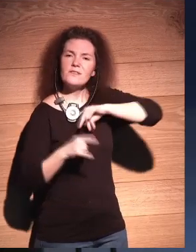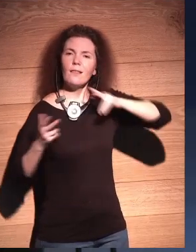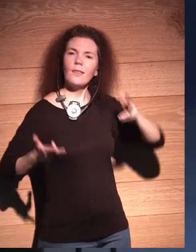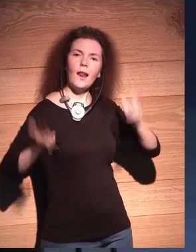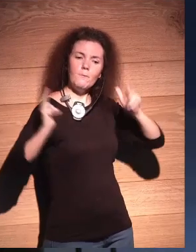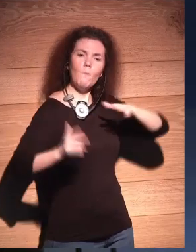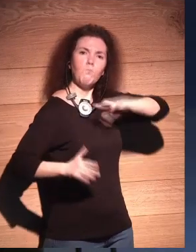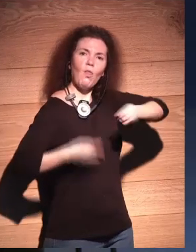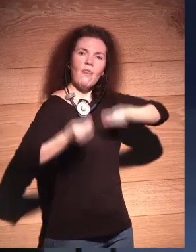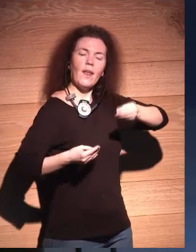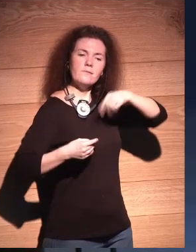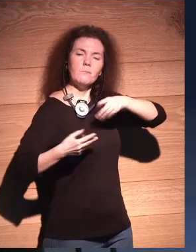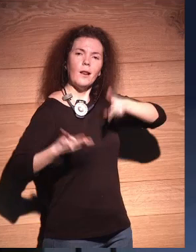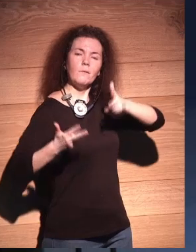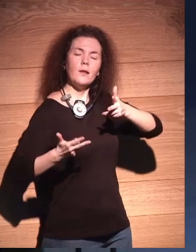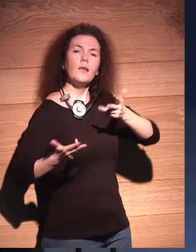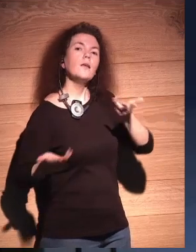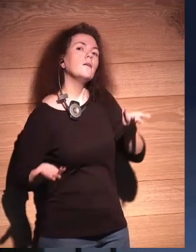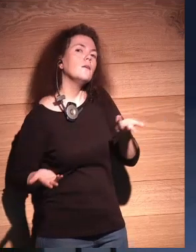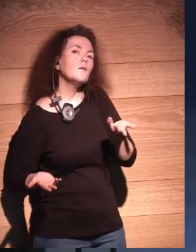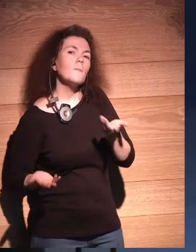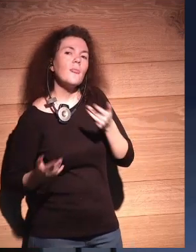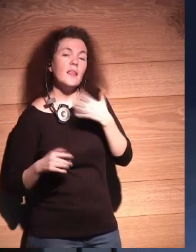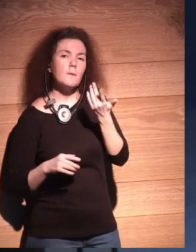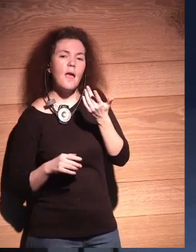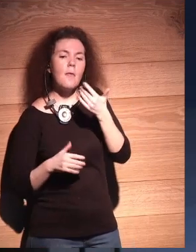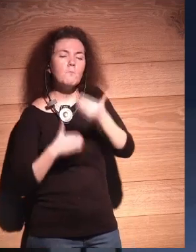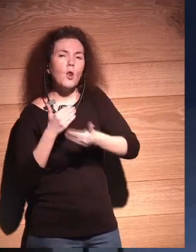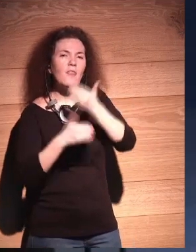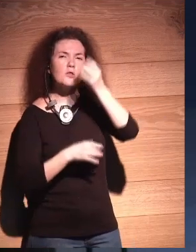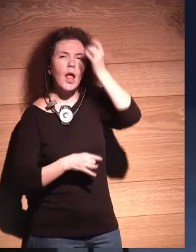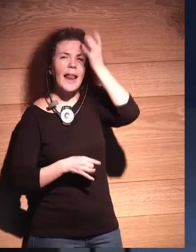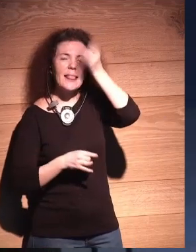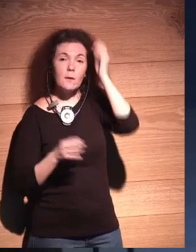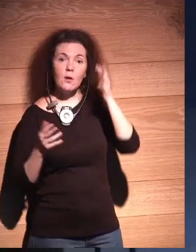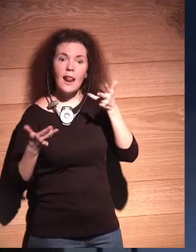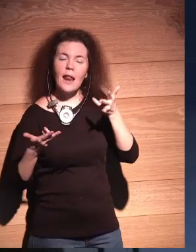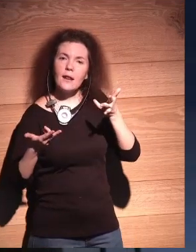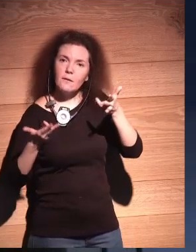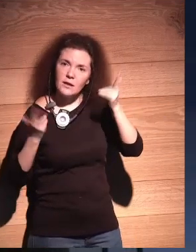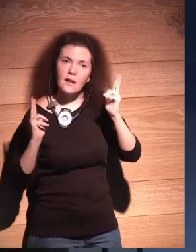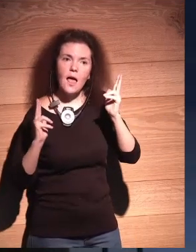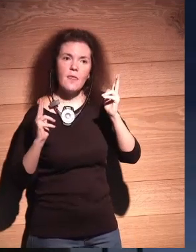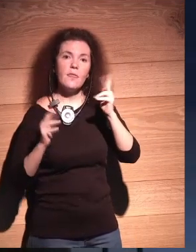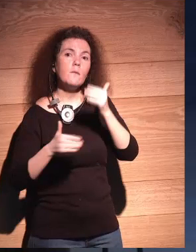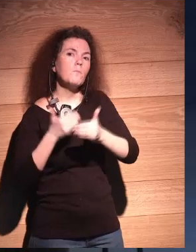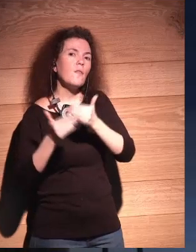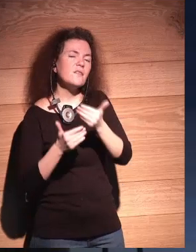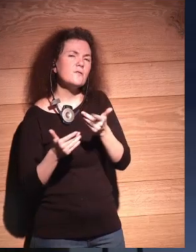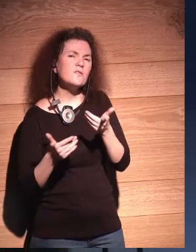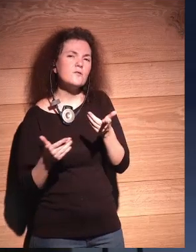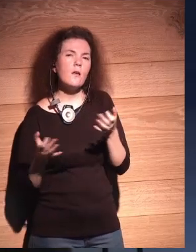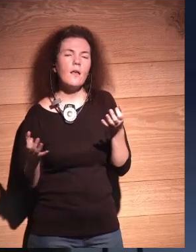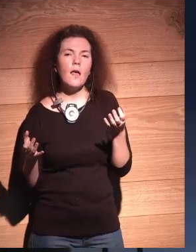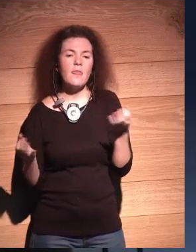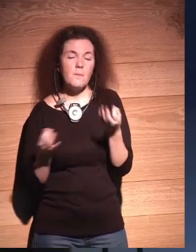well, with regard to the creative process, freedom and creative process should be the same. I mean, there's no creative